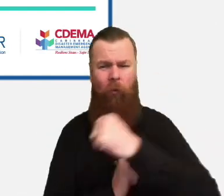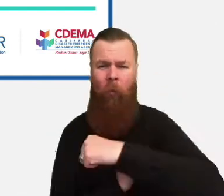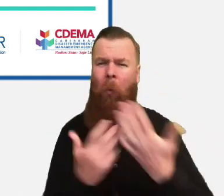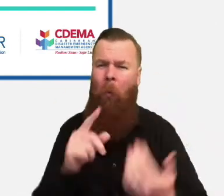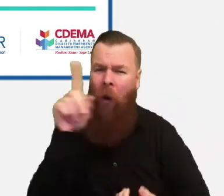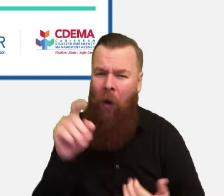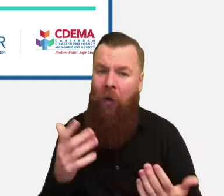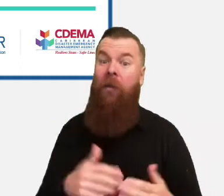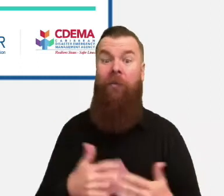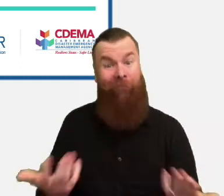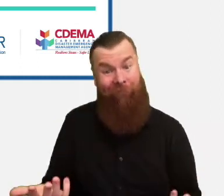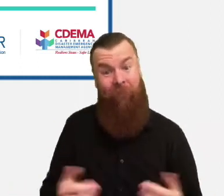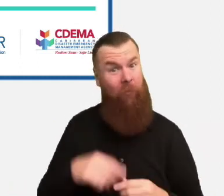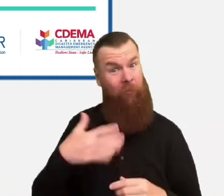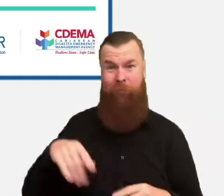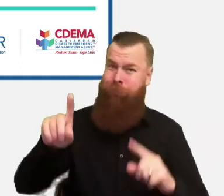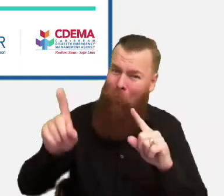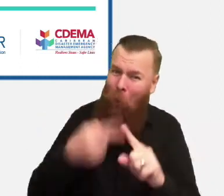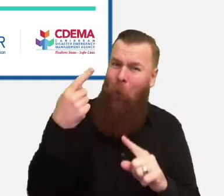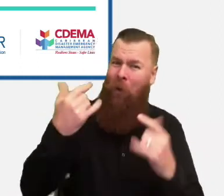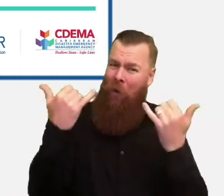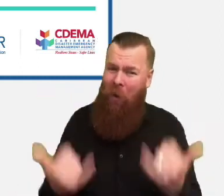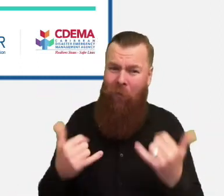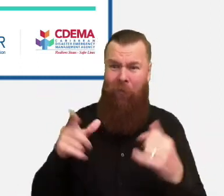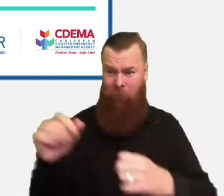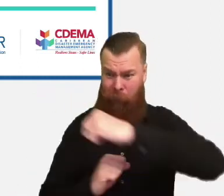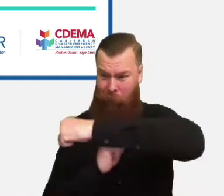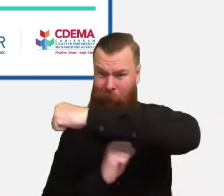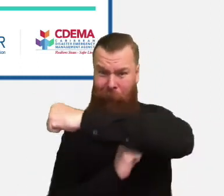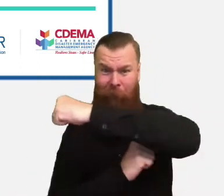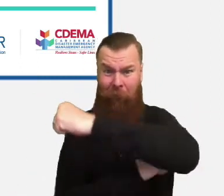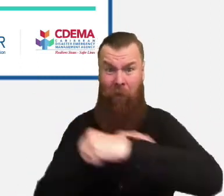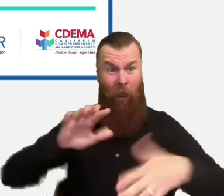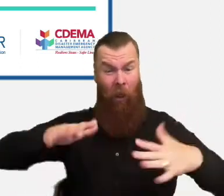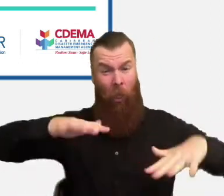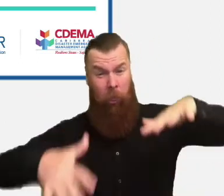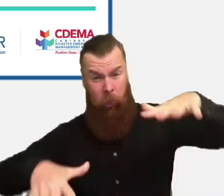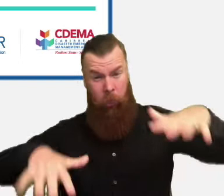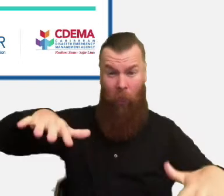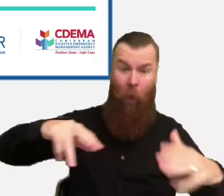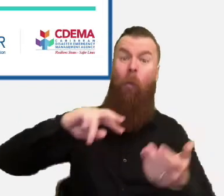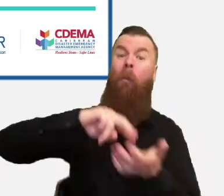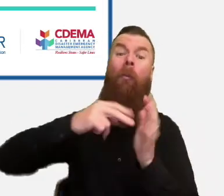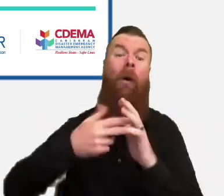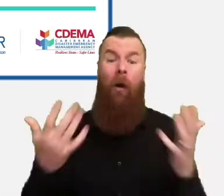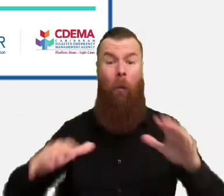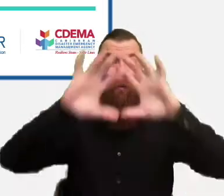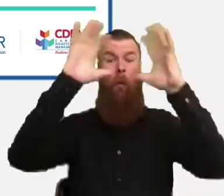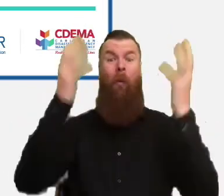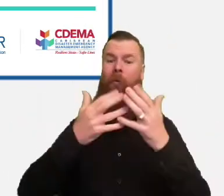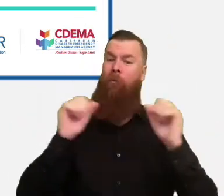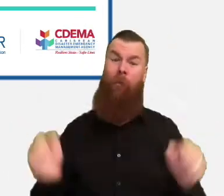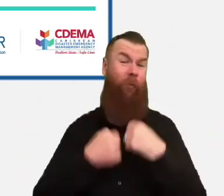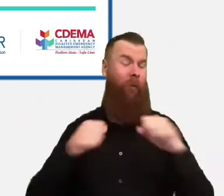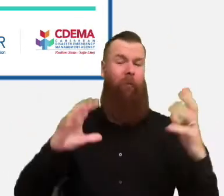that society will perform suboptimally, both in terms of social outcomes and economic outcomes, but also with risk